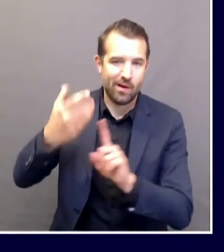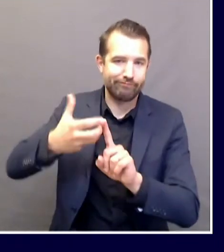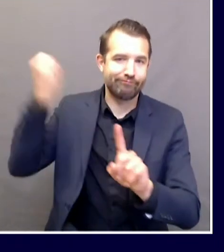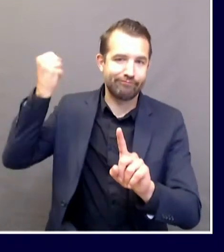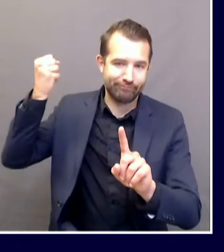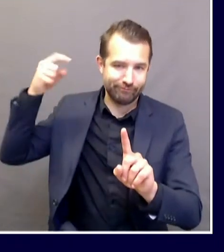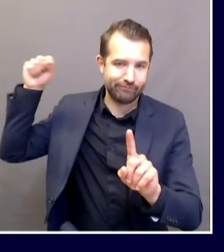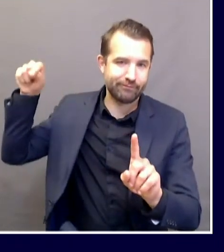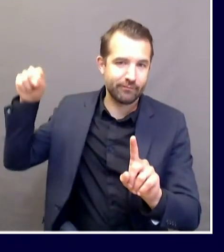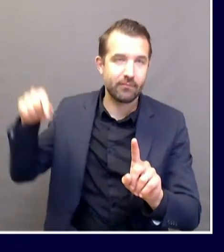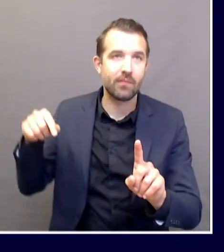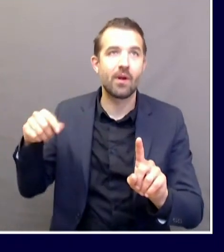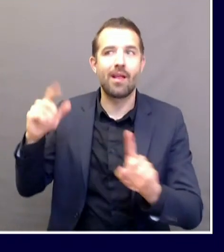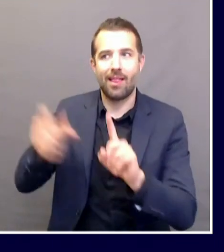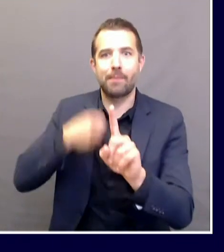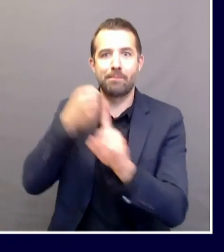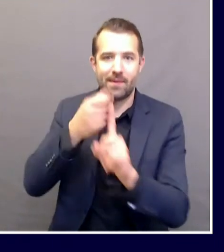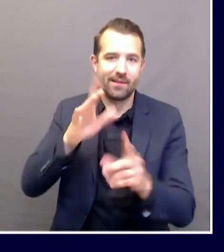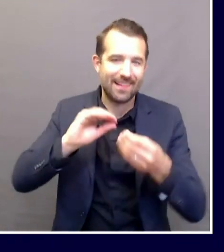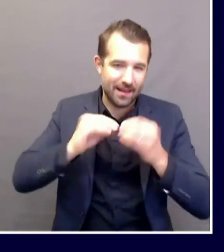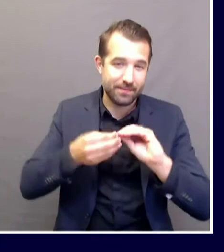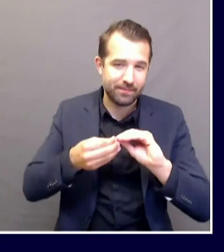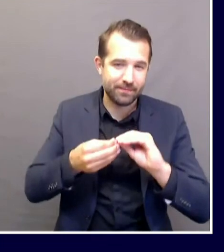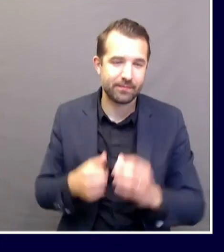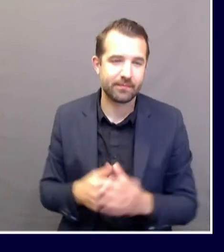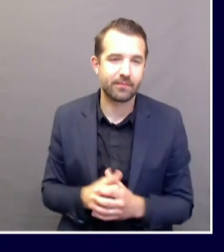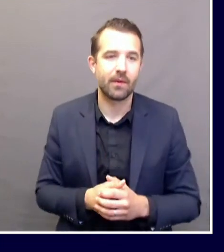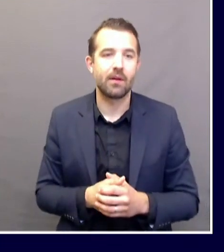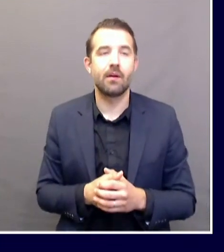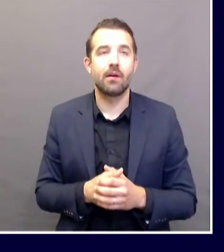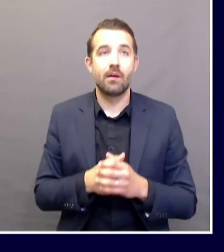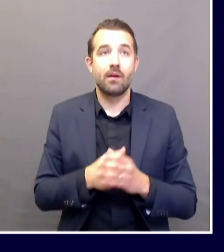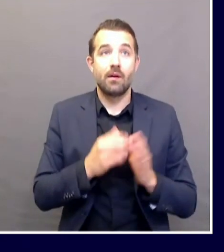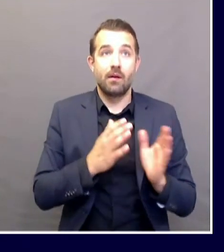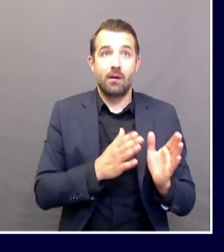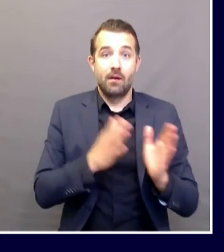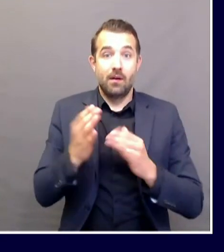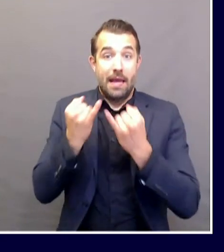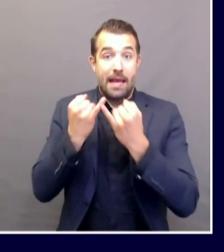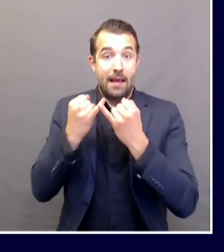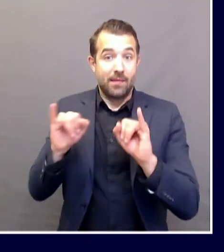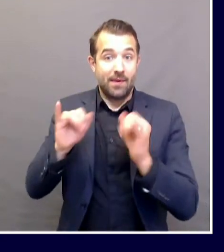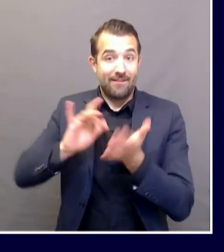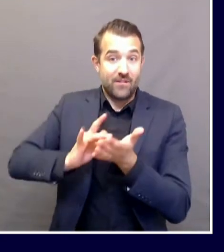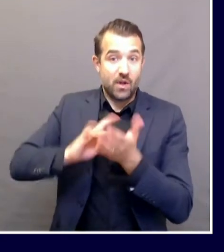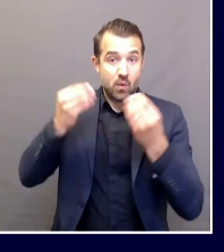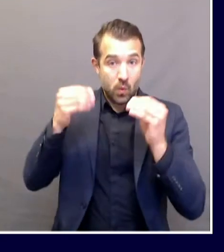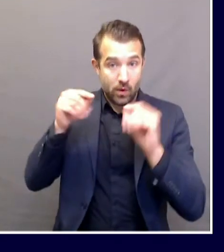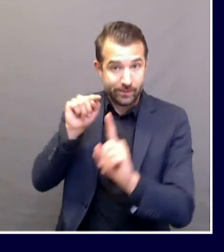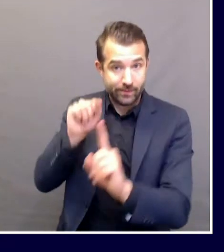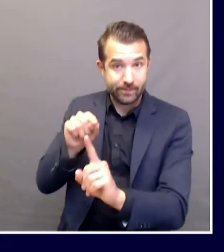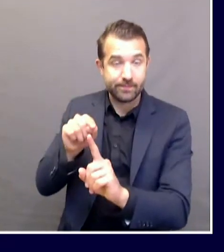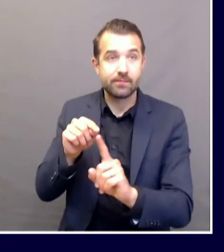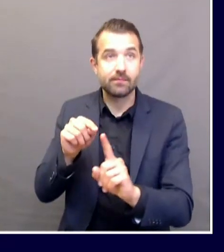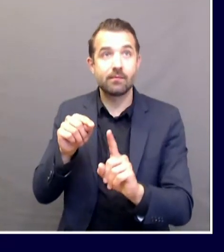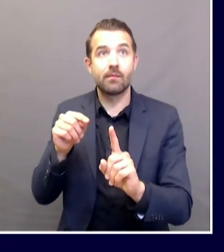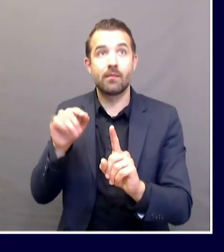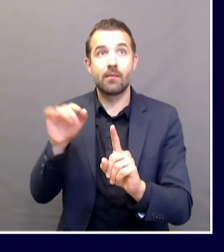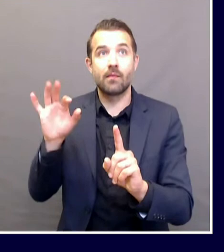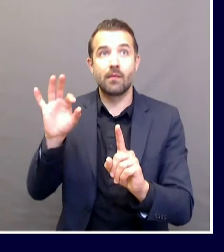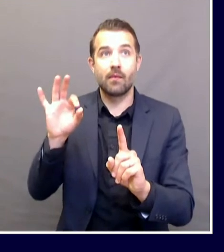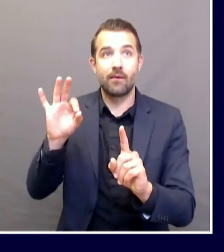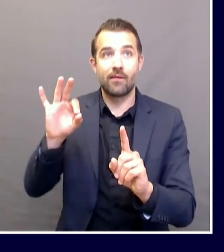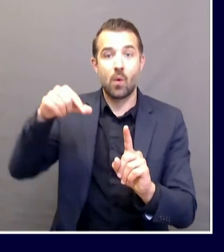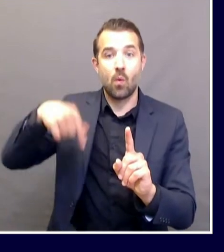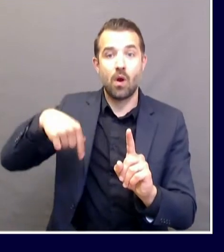pharmacies, the work that we're doing there, and I should also mention federally qualified health centers who are also receiving a pretty